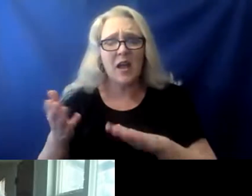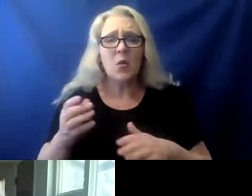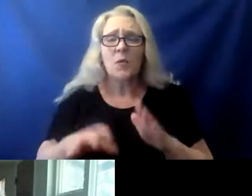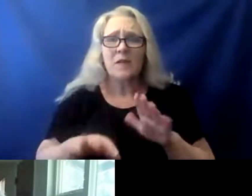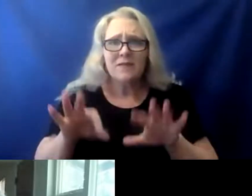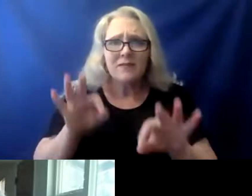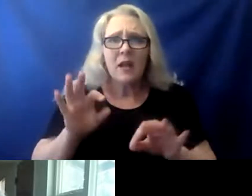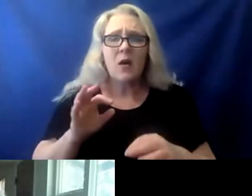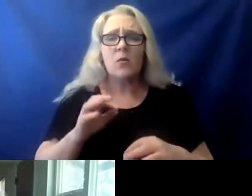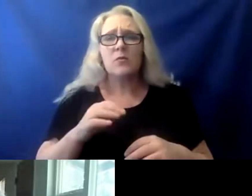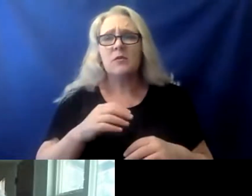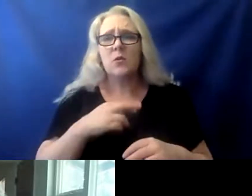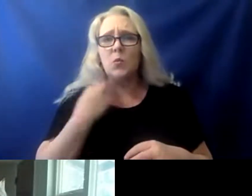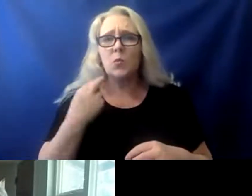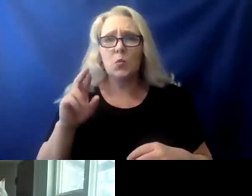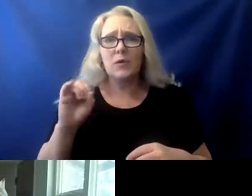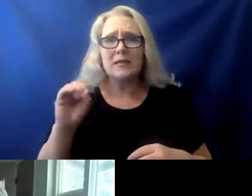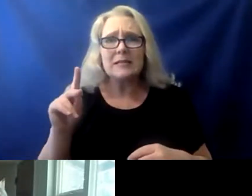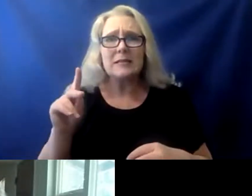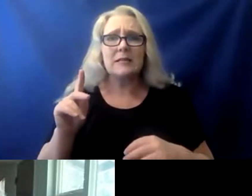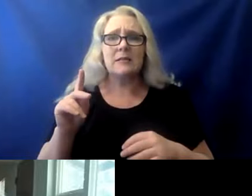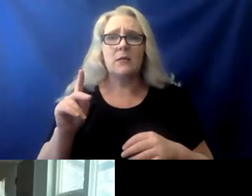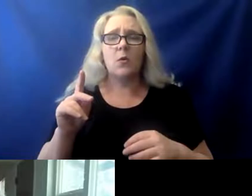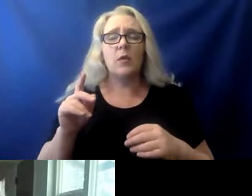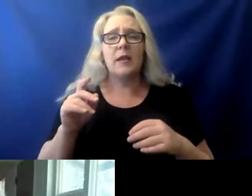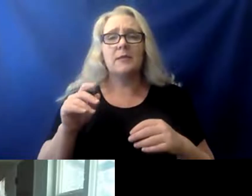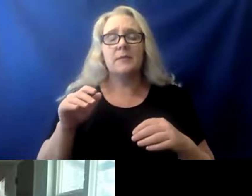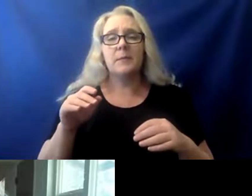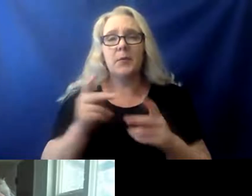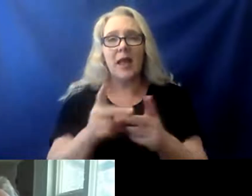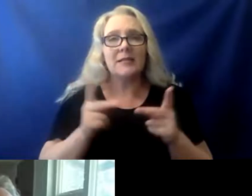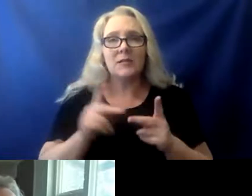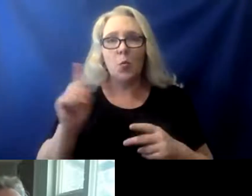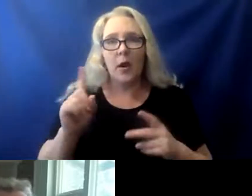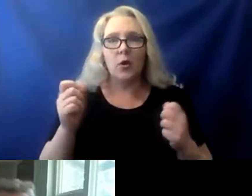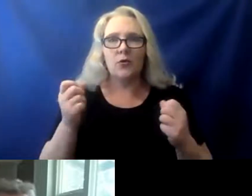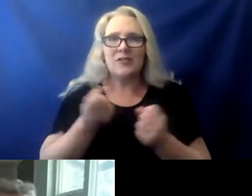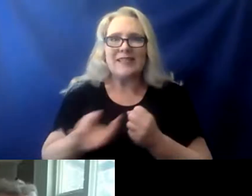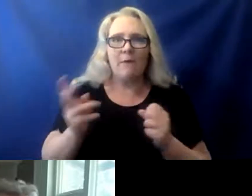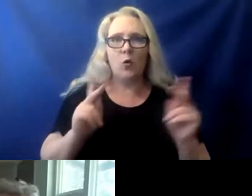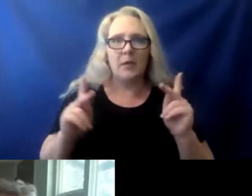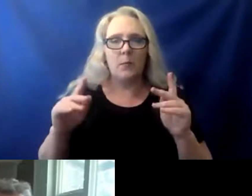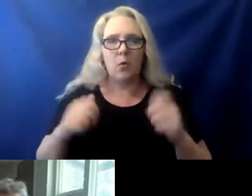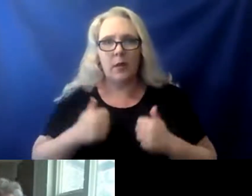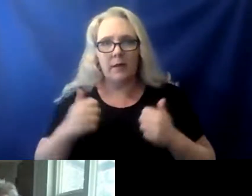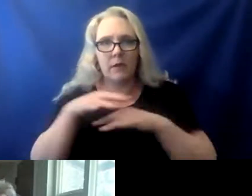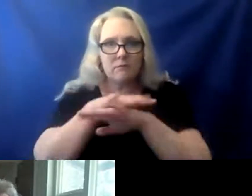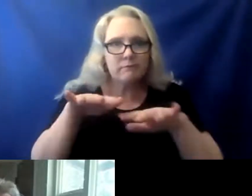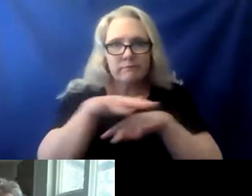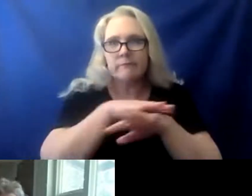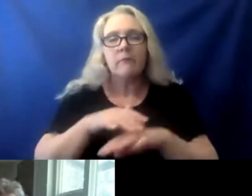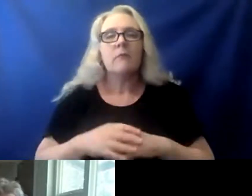with congregate settings. So I feel like there's like a COVID lesson overlay that